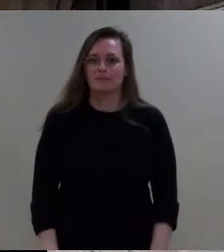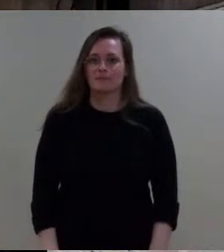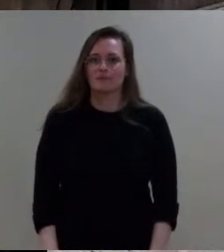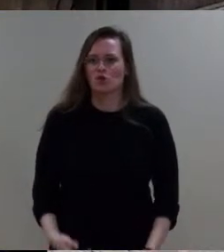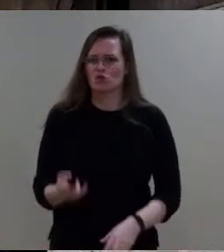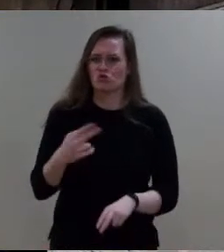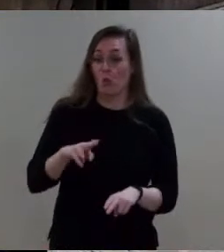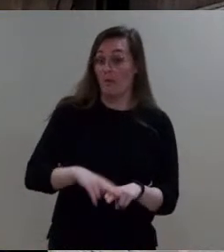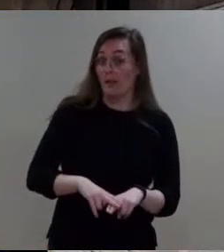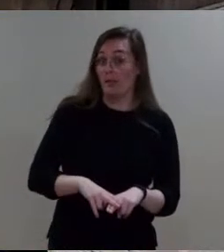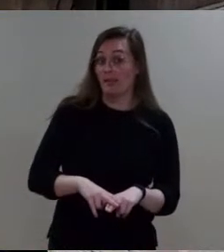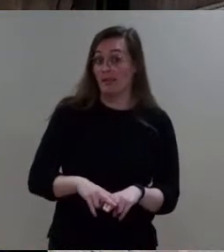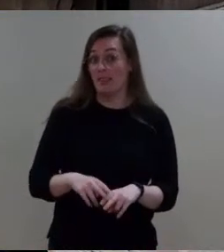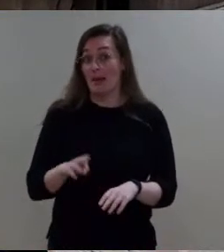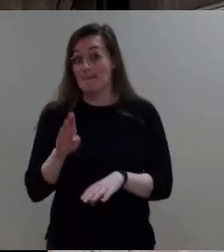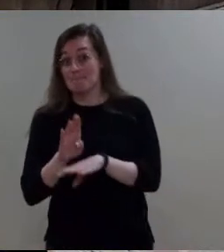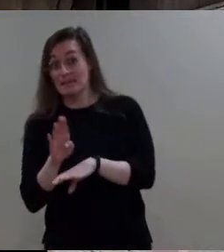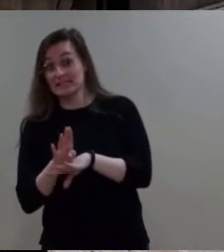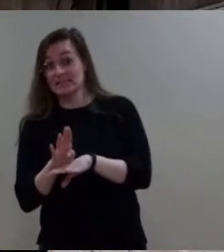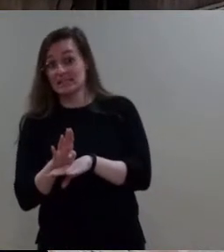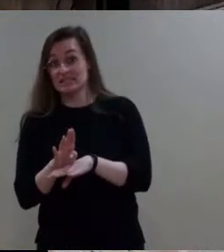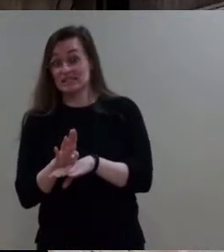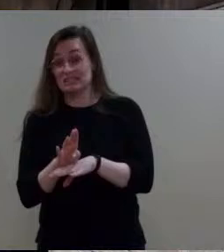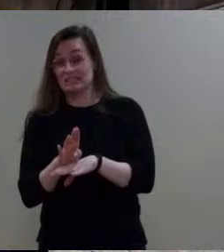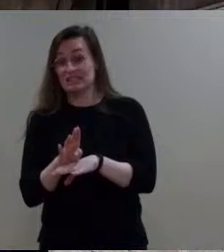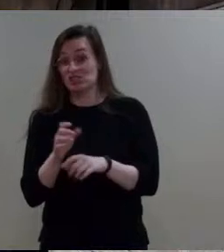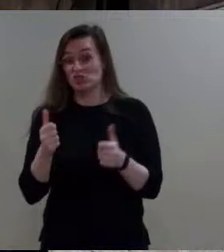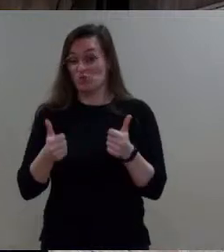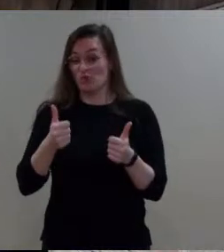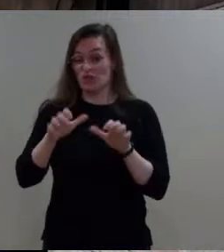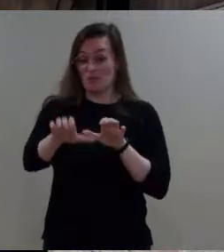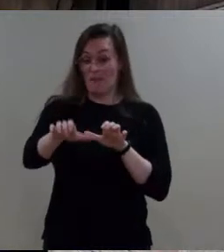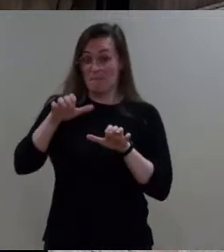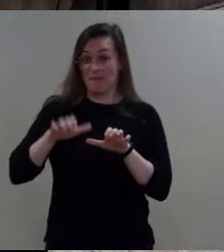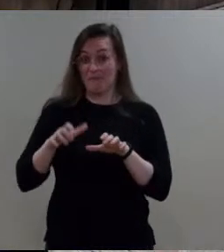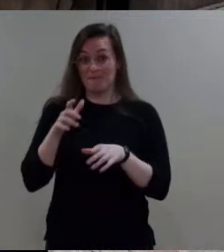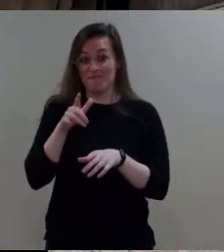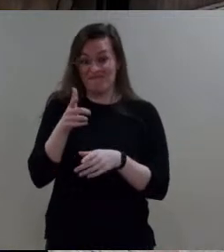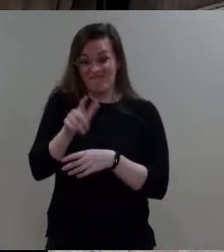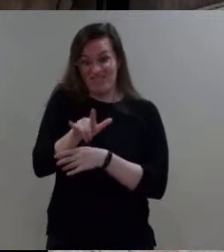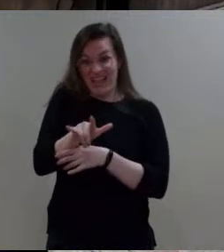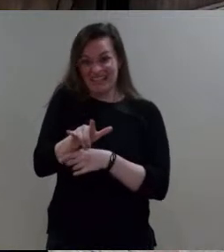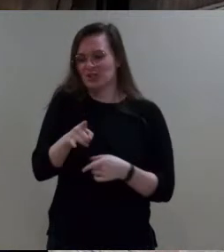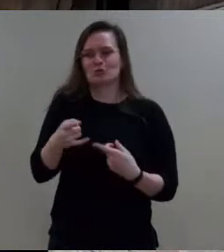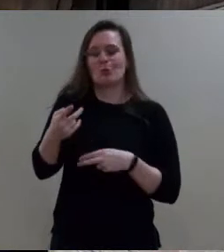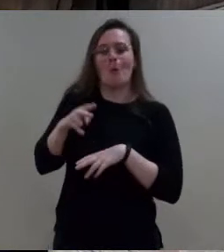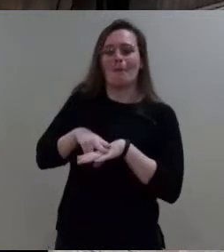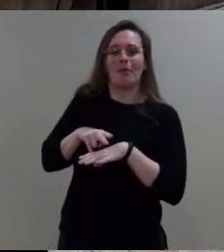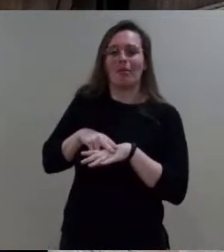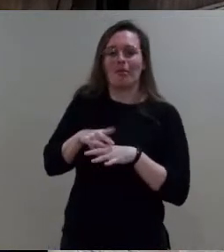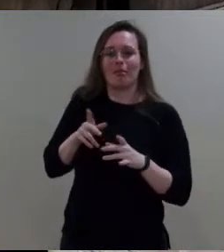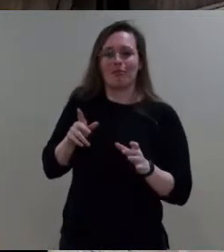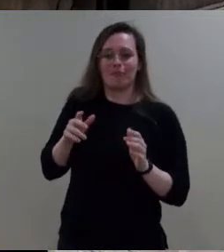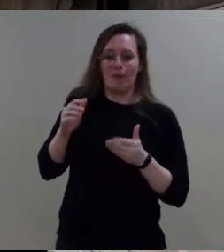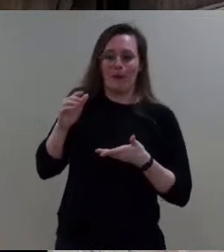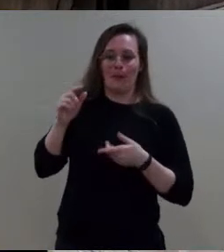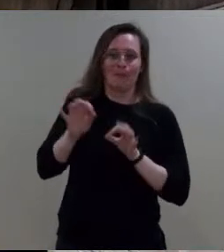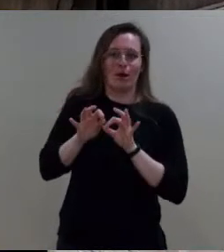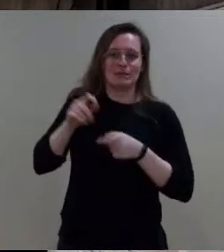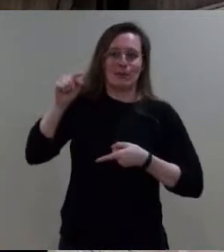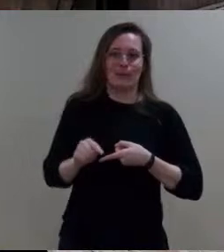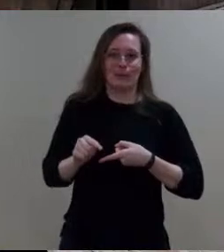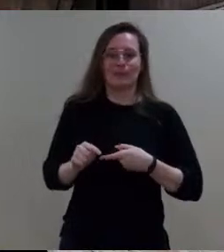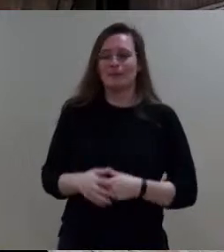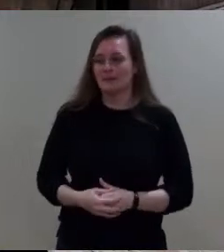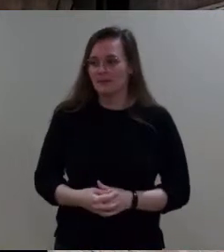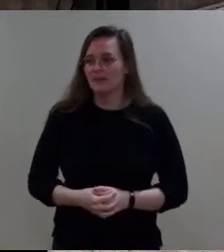Oh, economy. Oh, yeah. okay. I would was- suggest maybe the mayors were from the